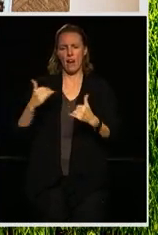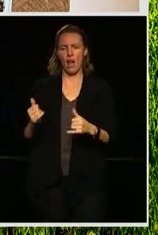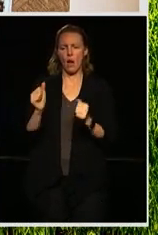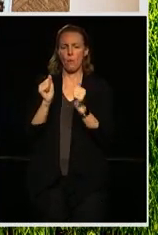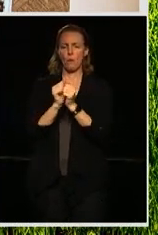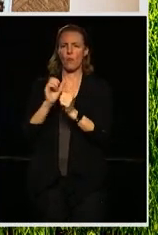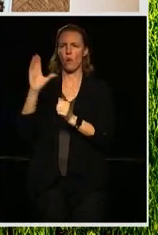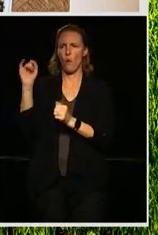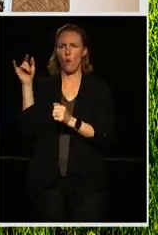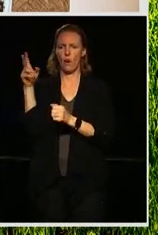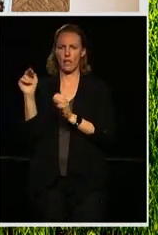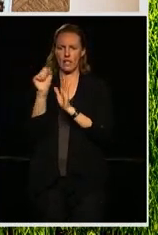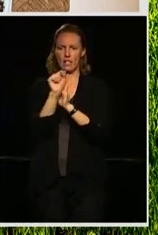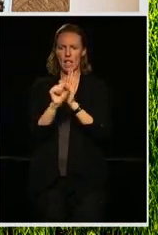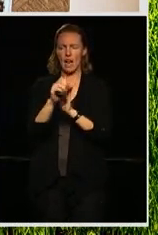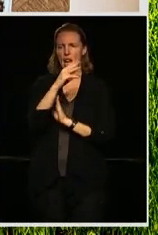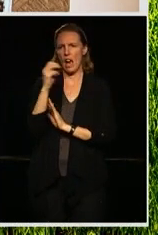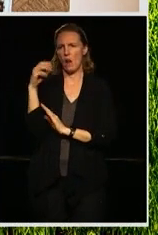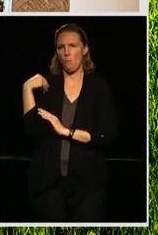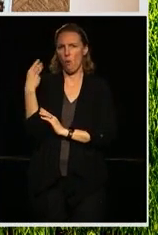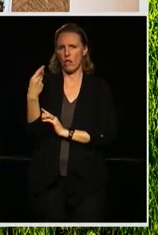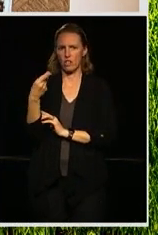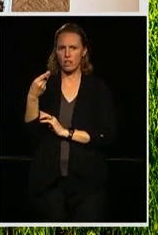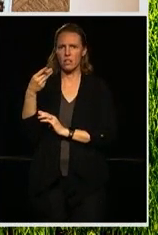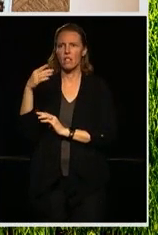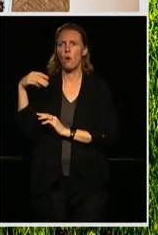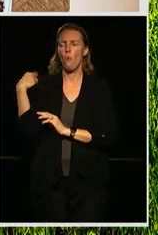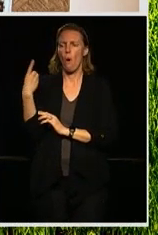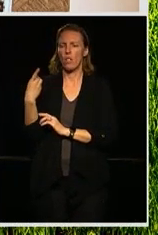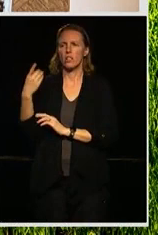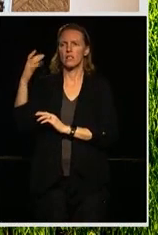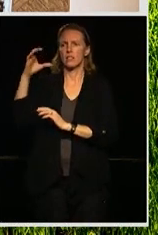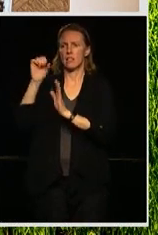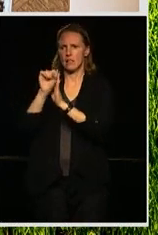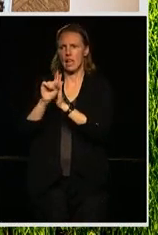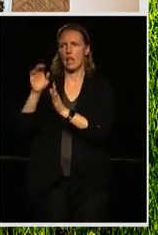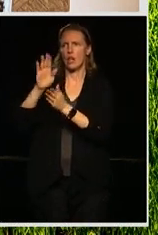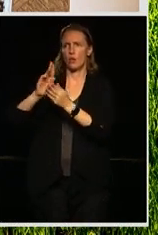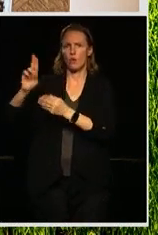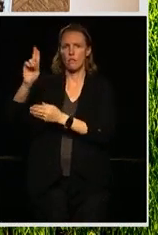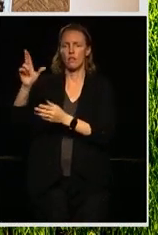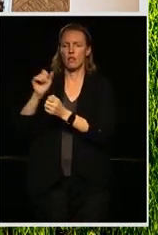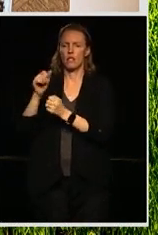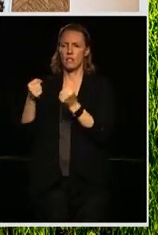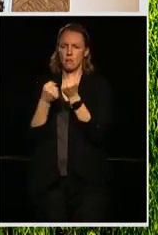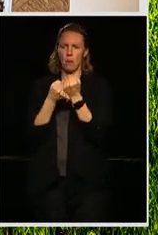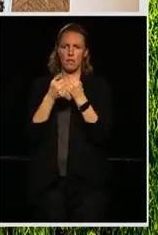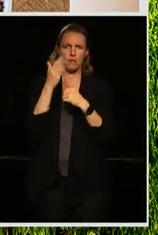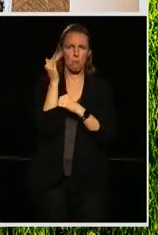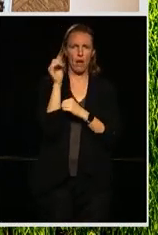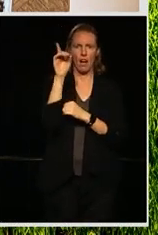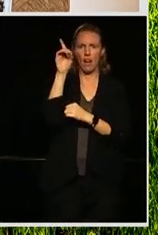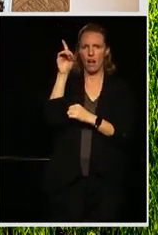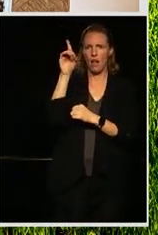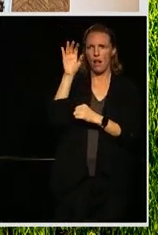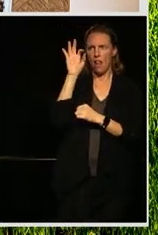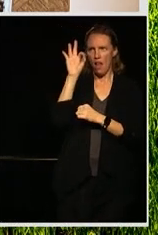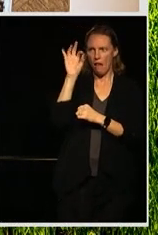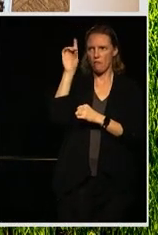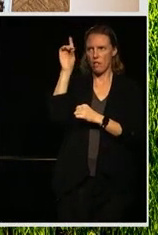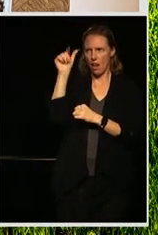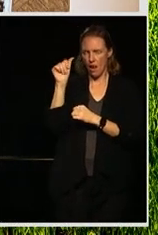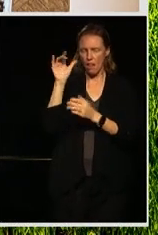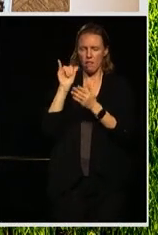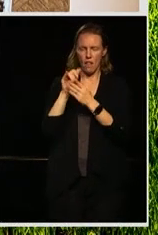Oregon State and Washington State University, sponsored by the USDA, which I saw a couple of folks here, and that is through